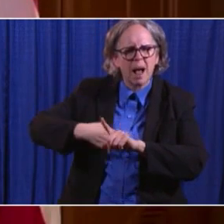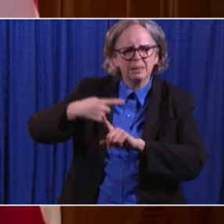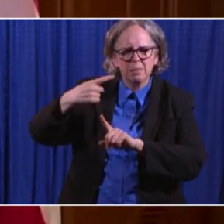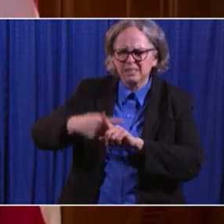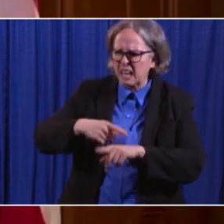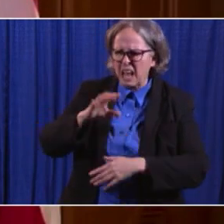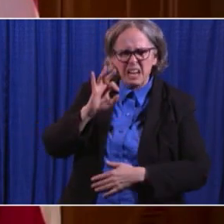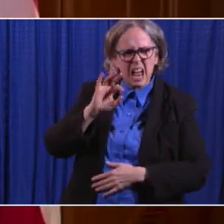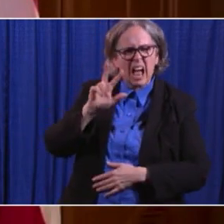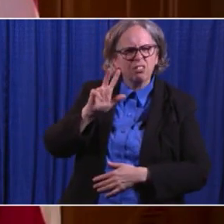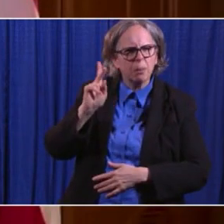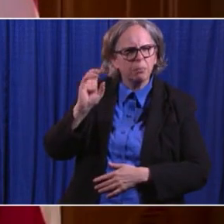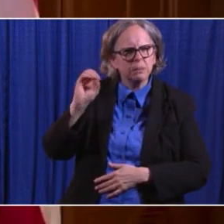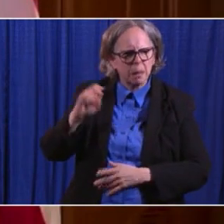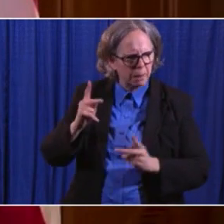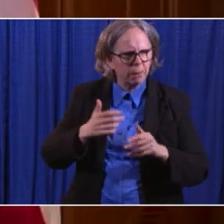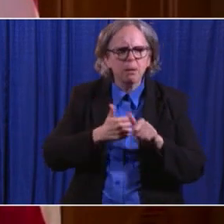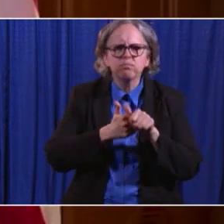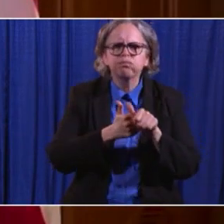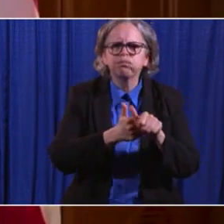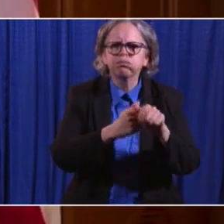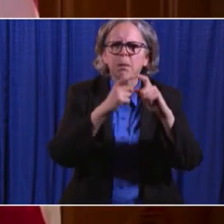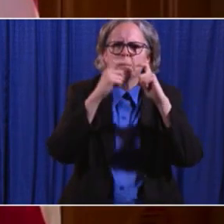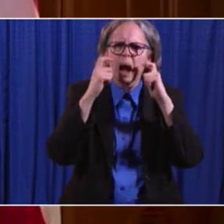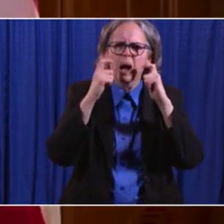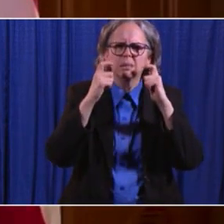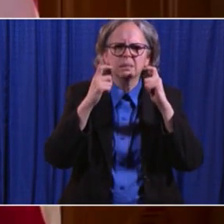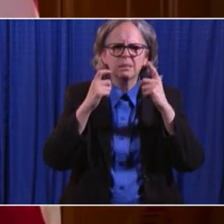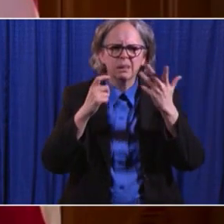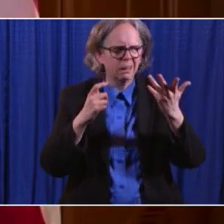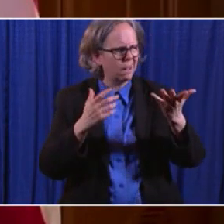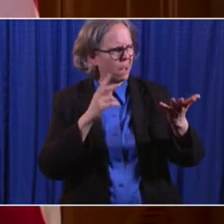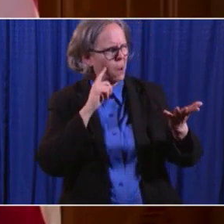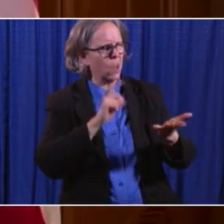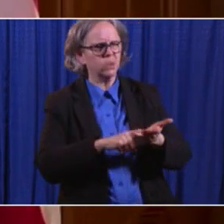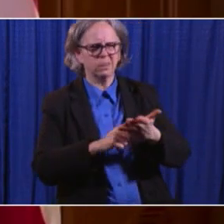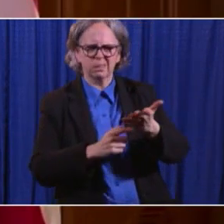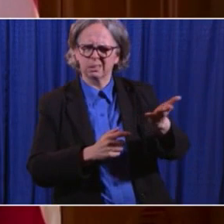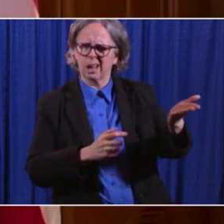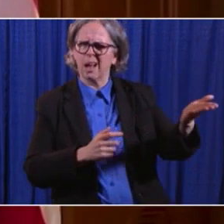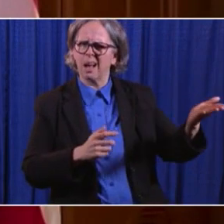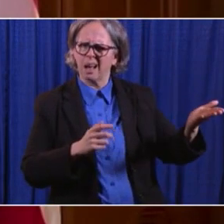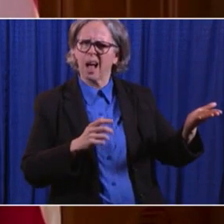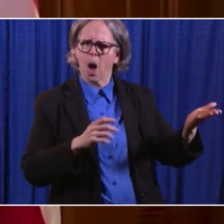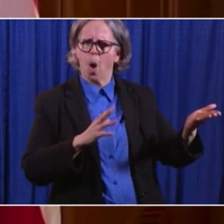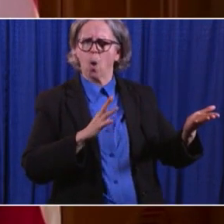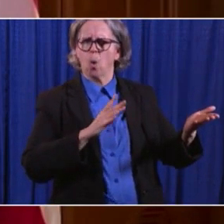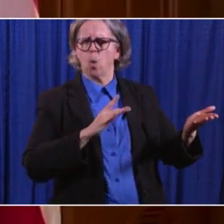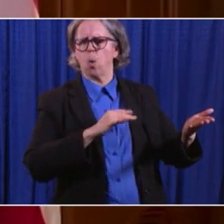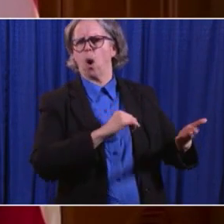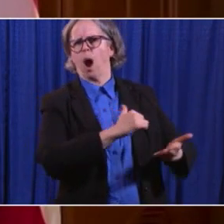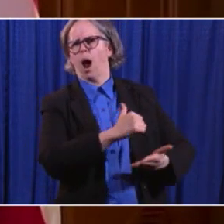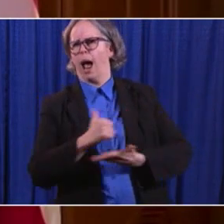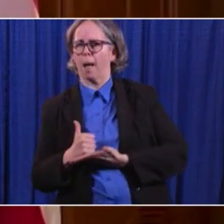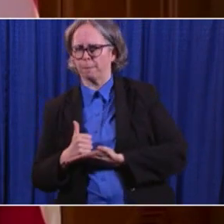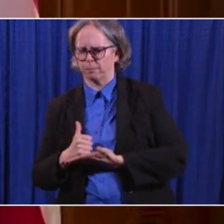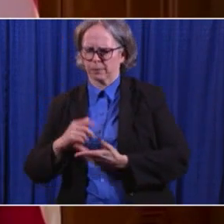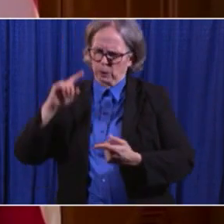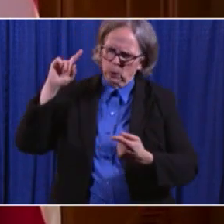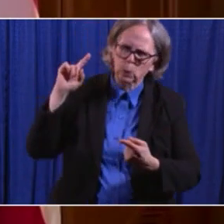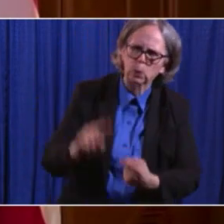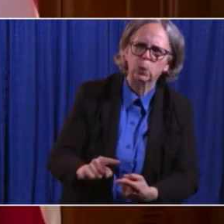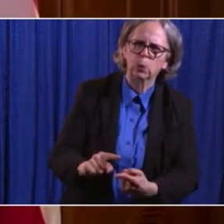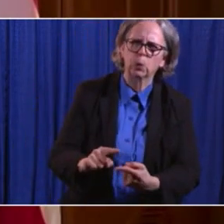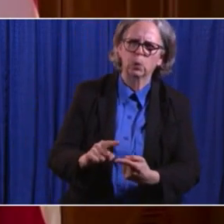compliance in all retail in the state of Ohio is a major contributing factor to where we are today. And that if we had not